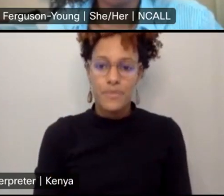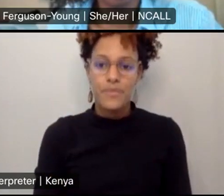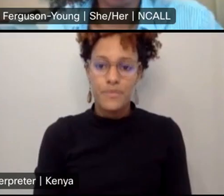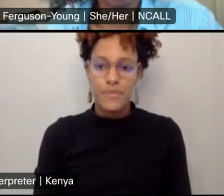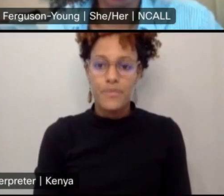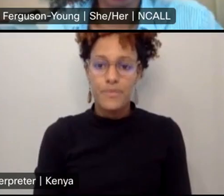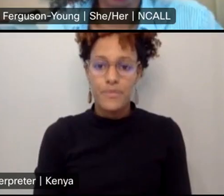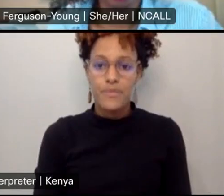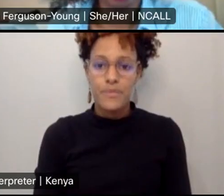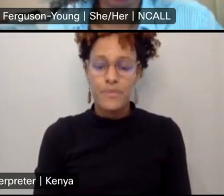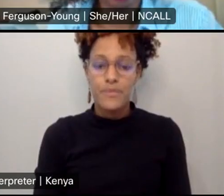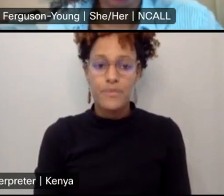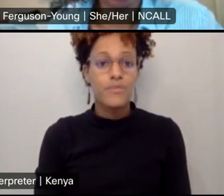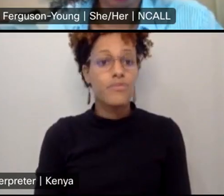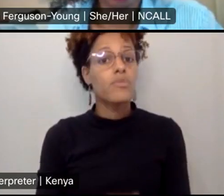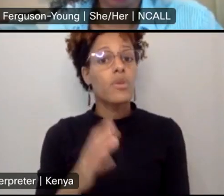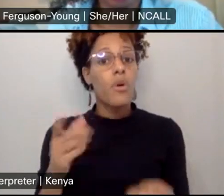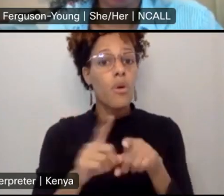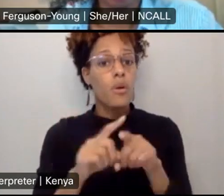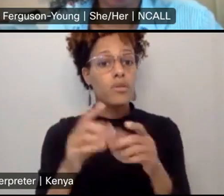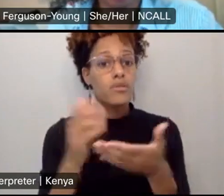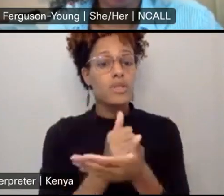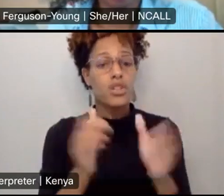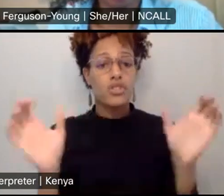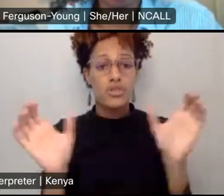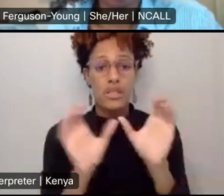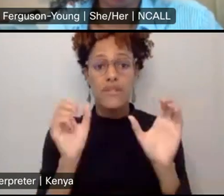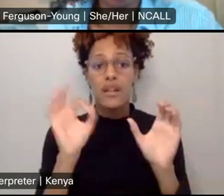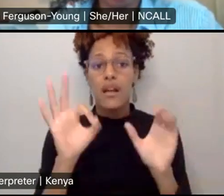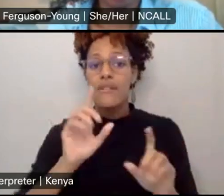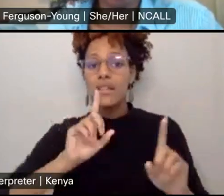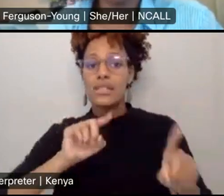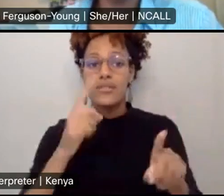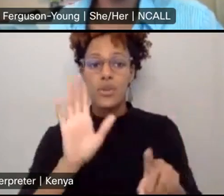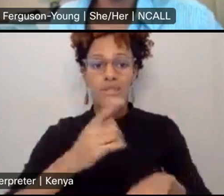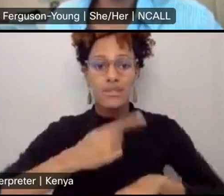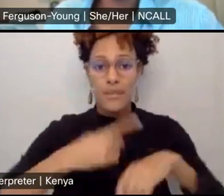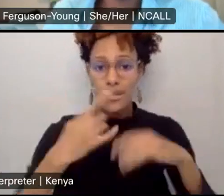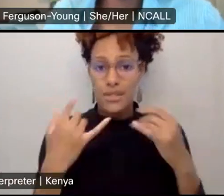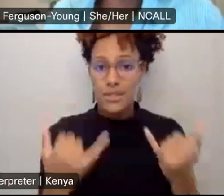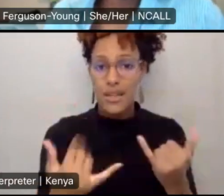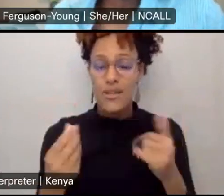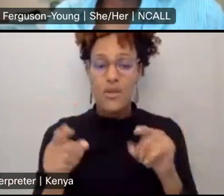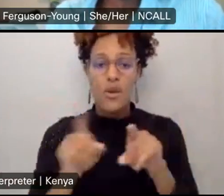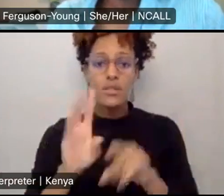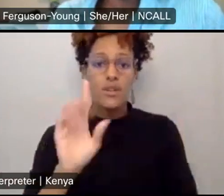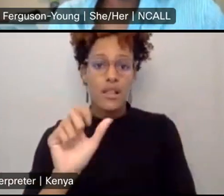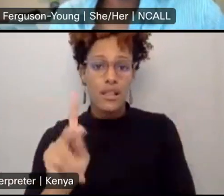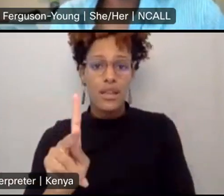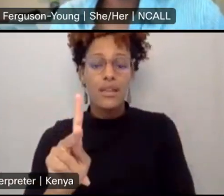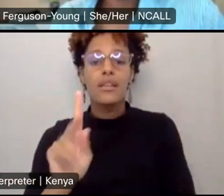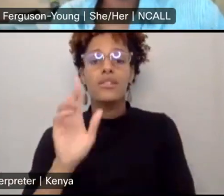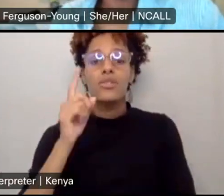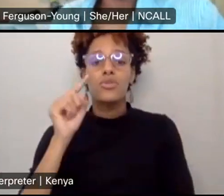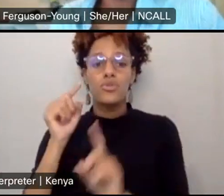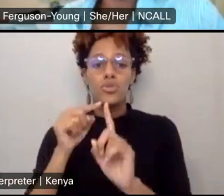So you will also receive certificates of attendance for your time today and a link to the evaluation for